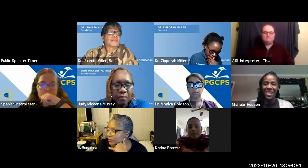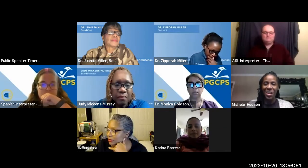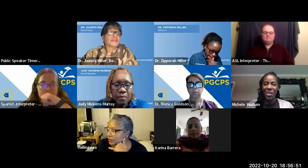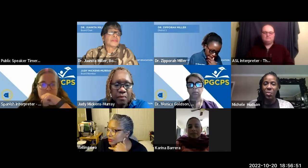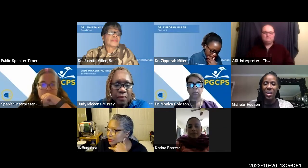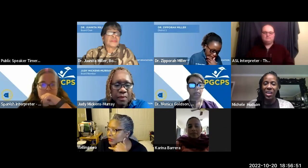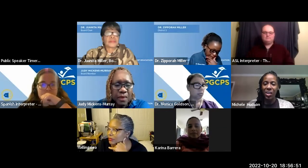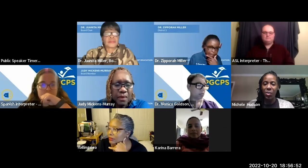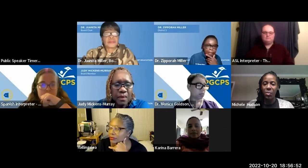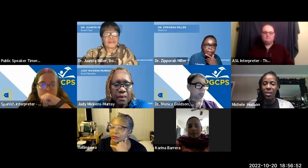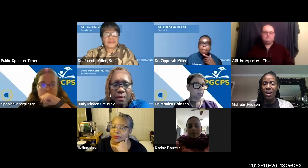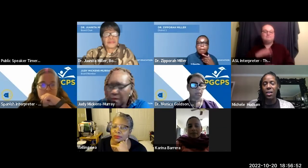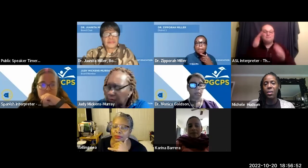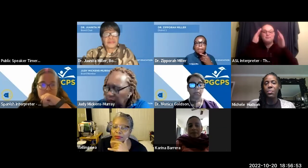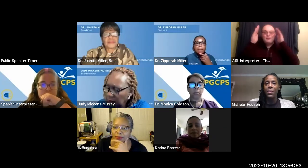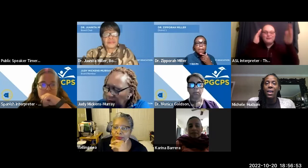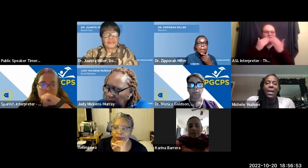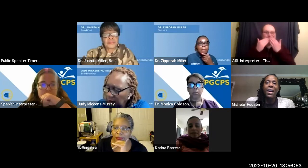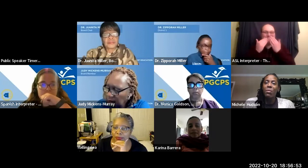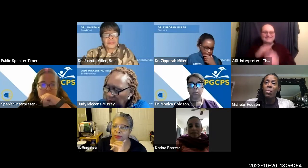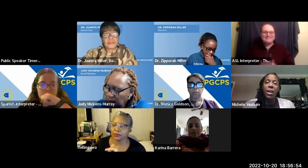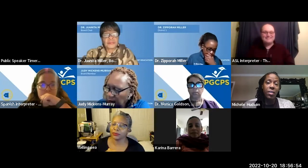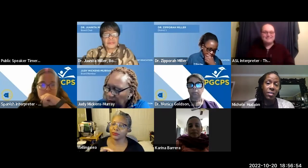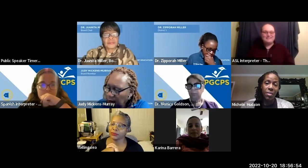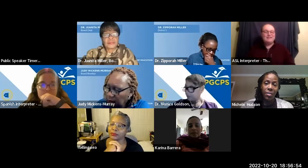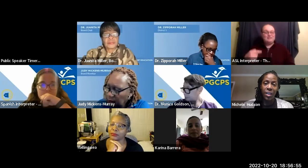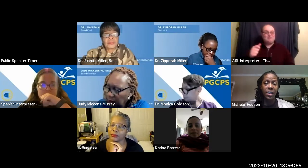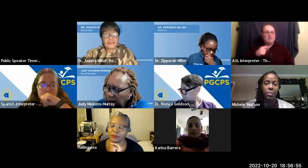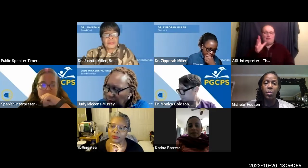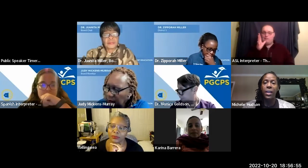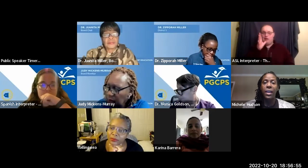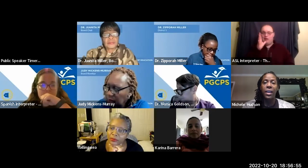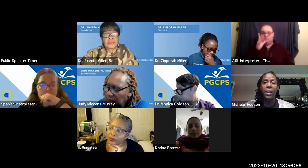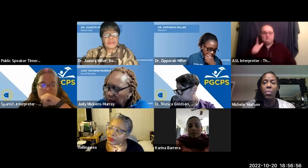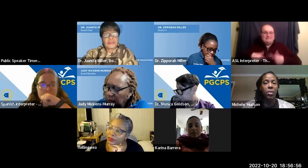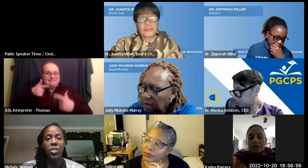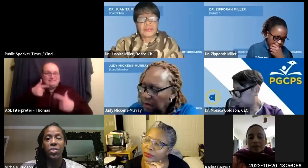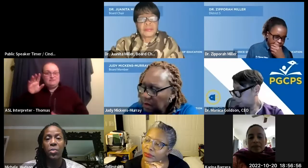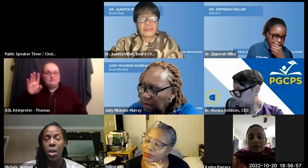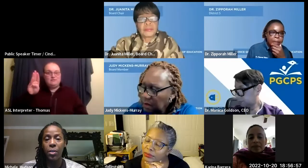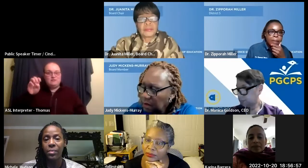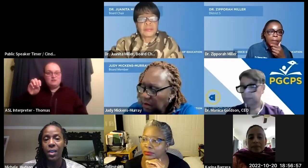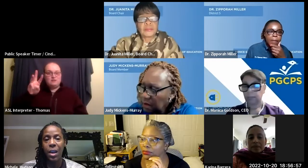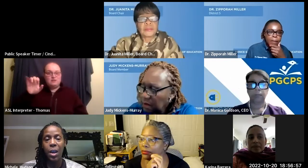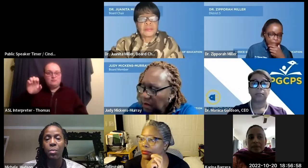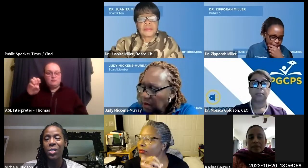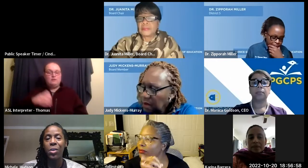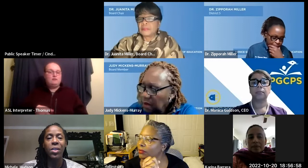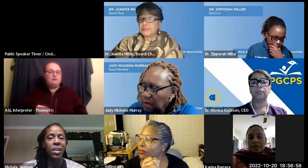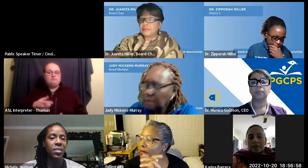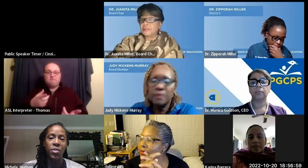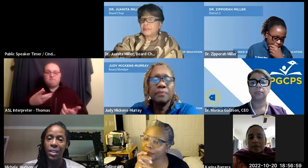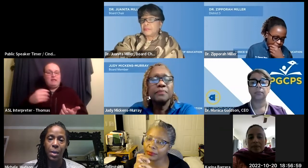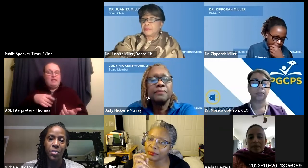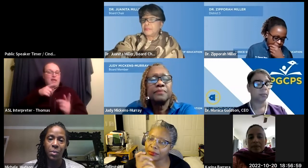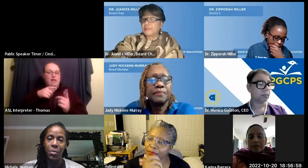Yes, hello, thank you. I am a mother, a resident of Bowie and Pointer Ridge proper. Community